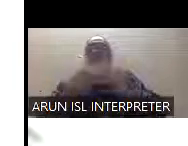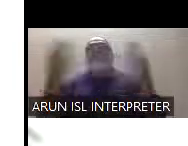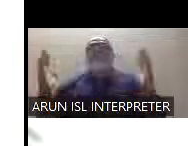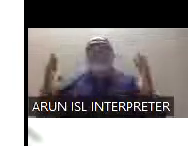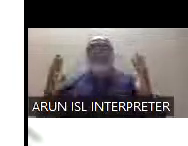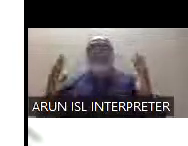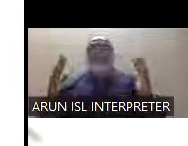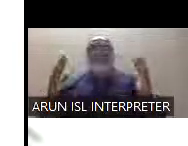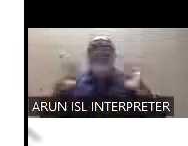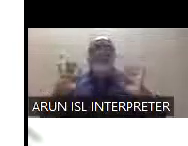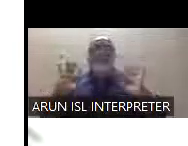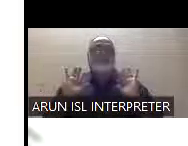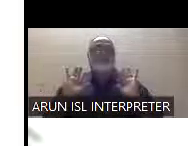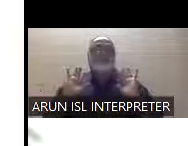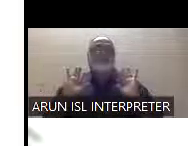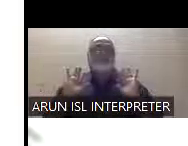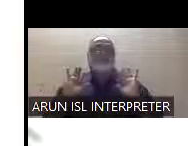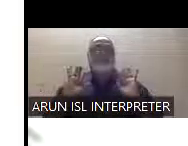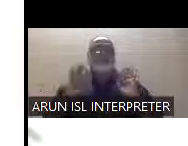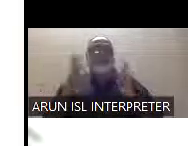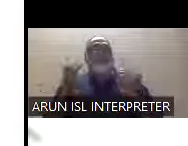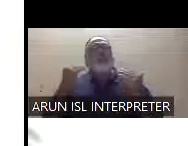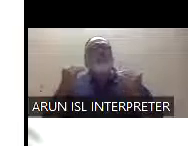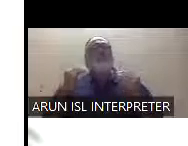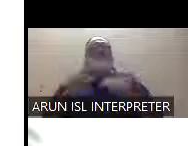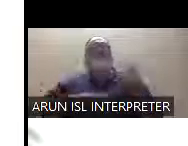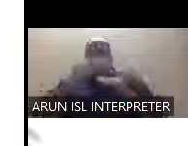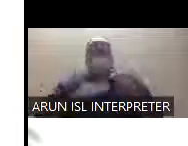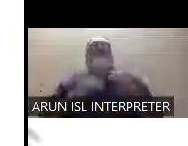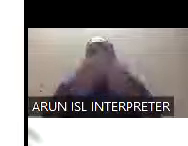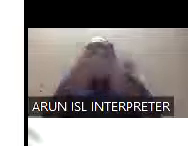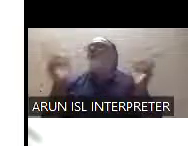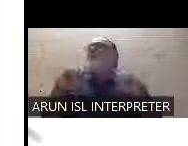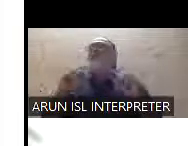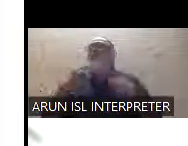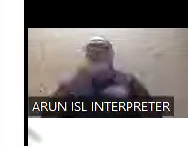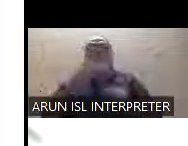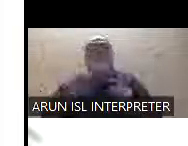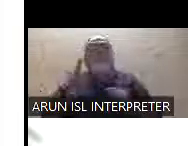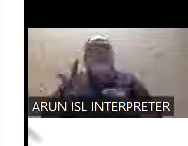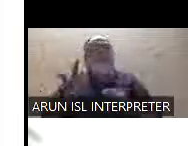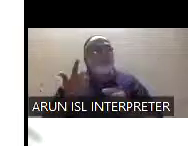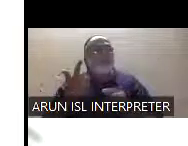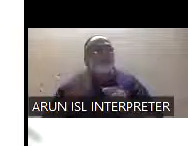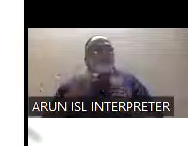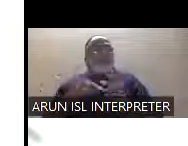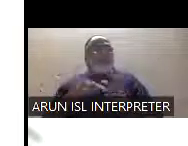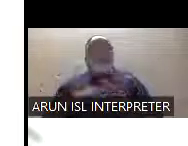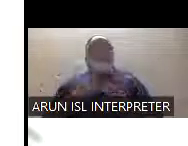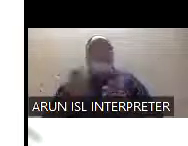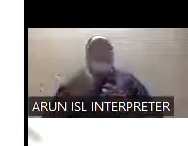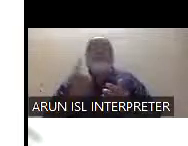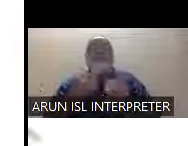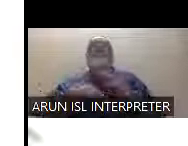built environment. So why built environment? Because built environment is something much more, it's bigger than